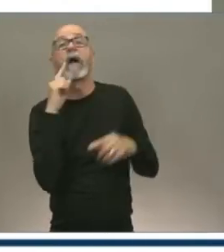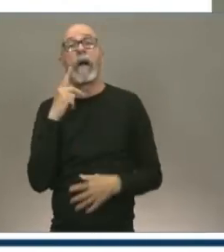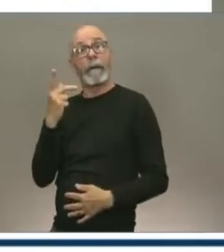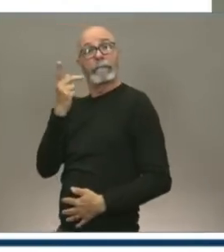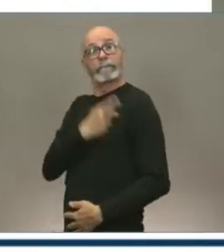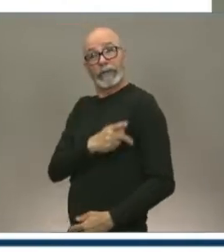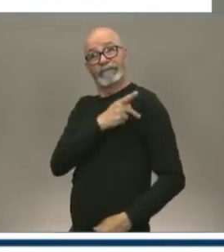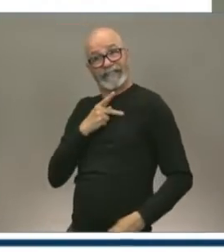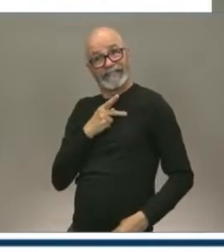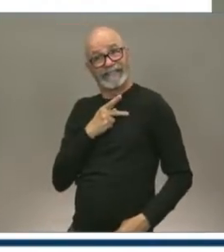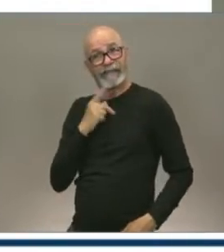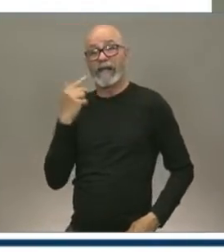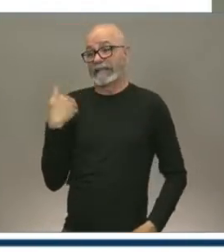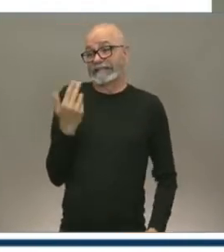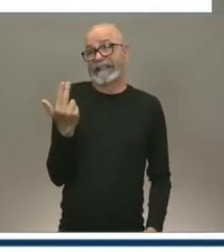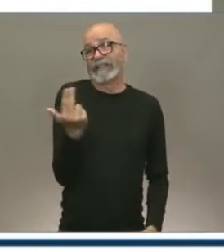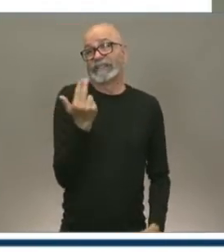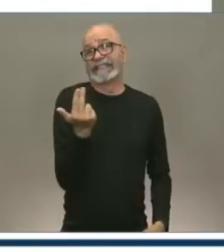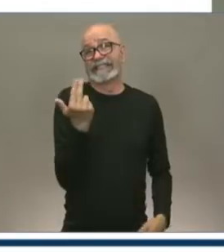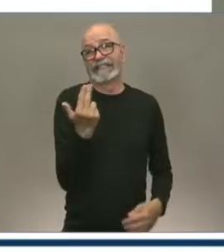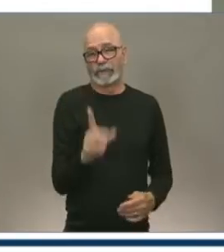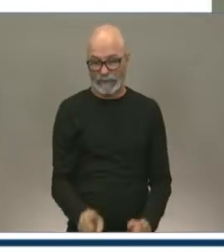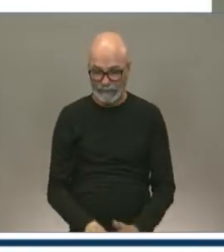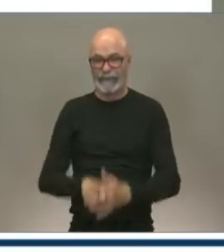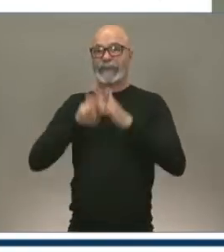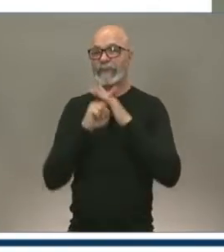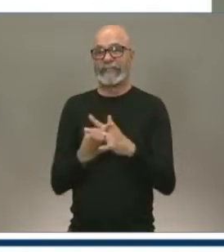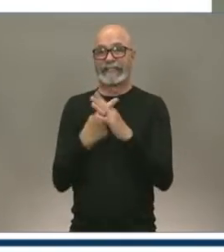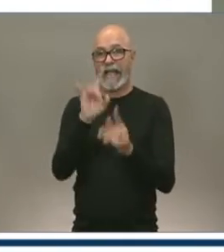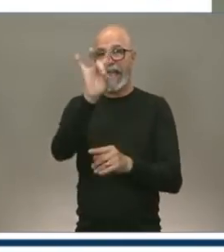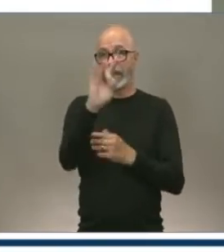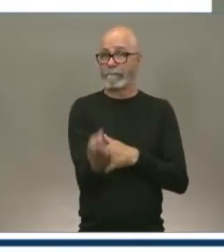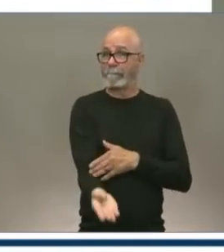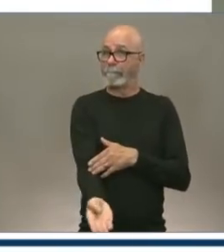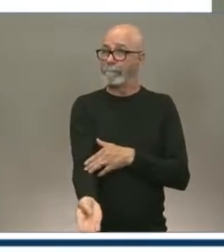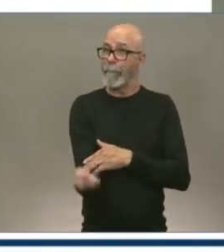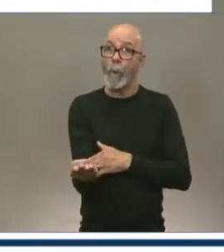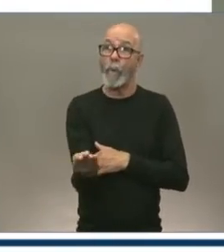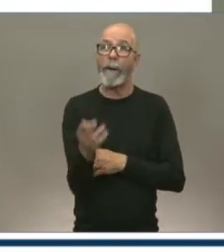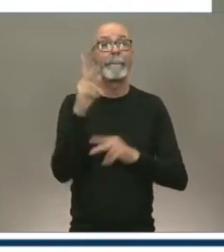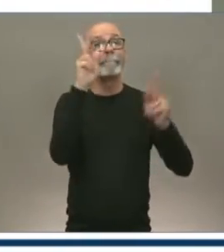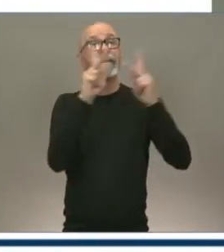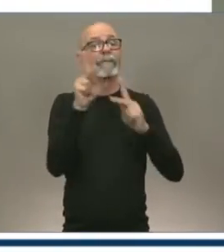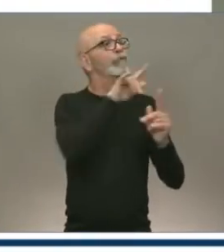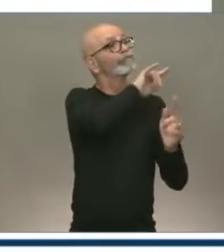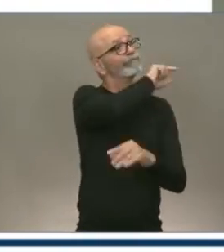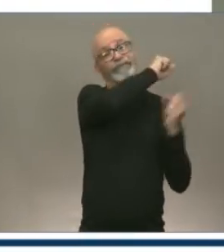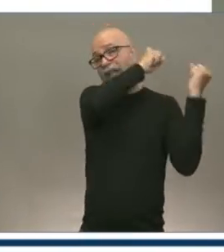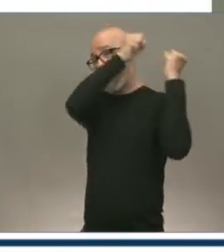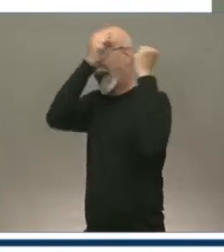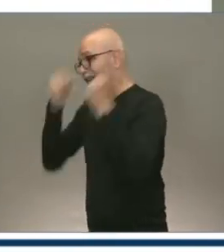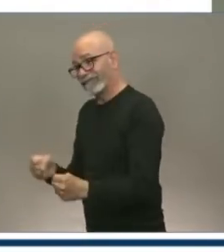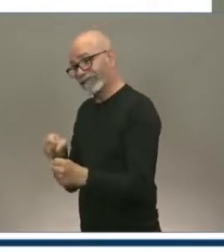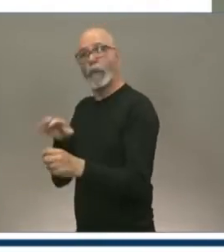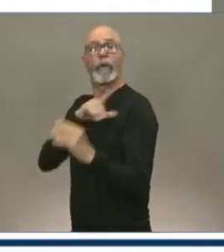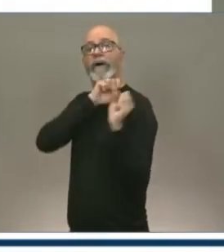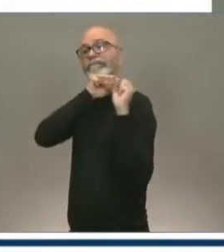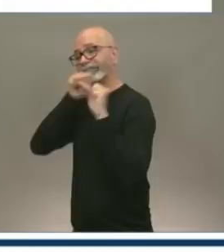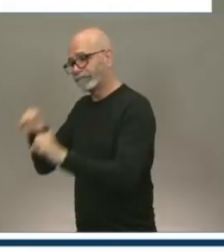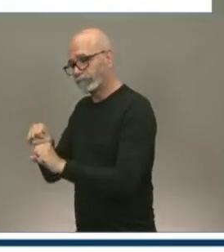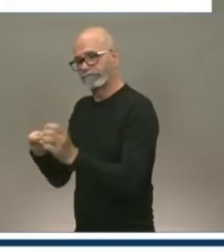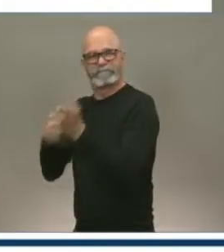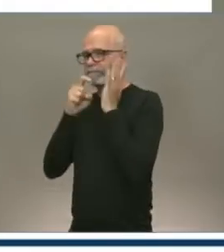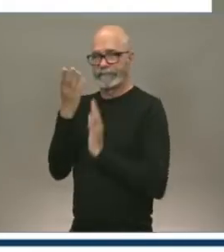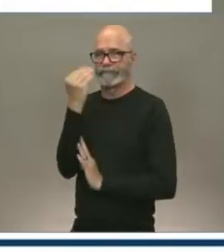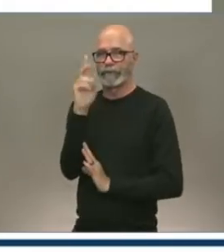reestablishing the need for people coming from New Brunswick to do a 14-day quarantine when they enter Nova Scotia. This is in keeping